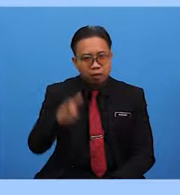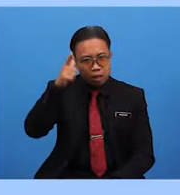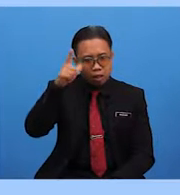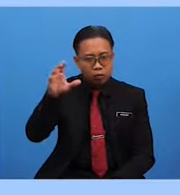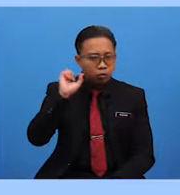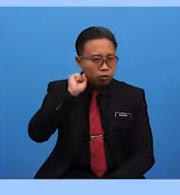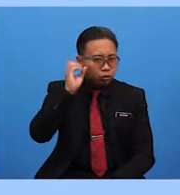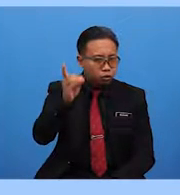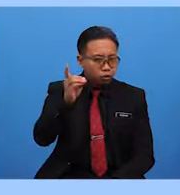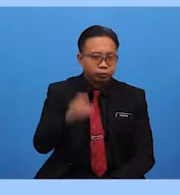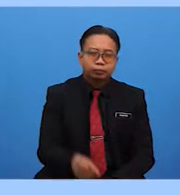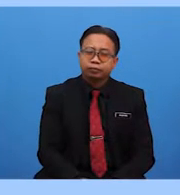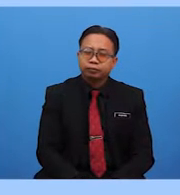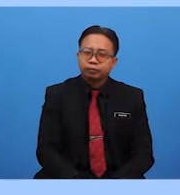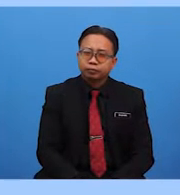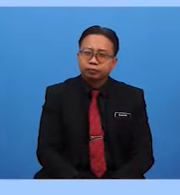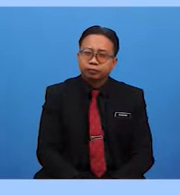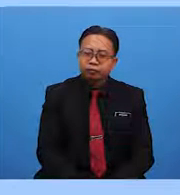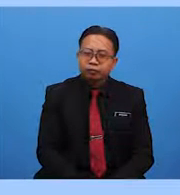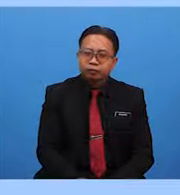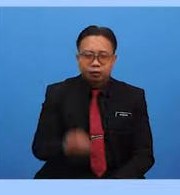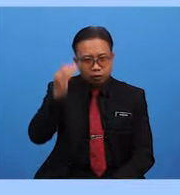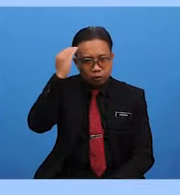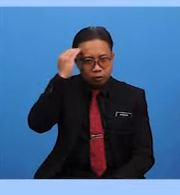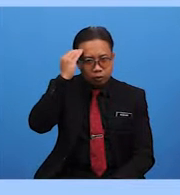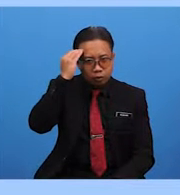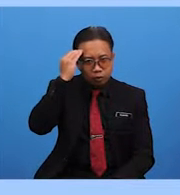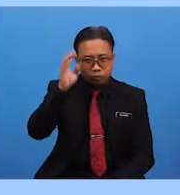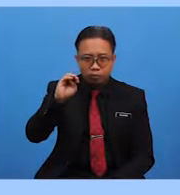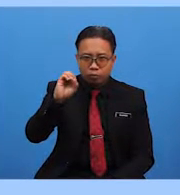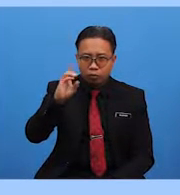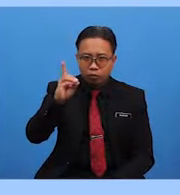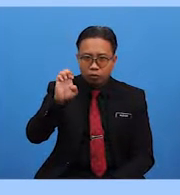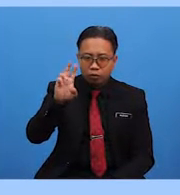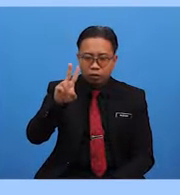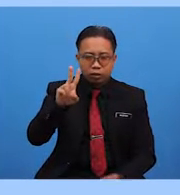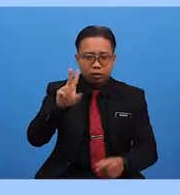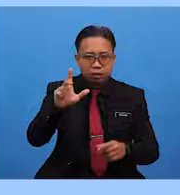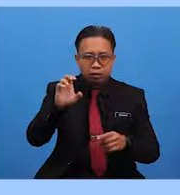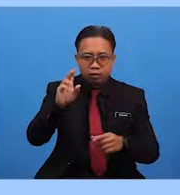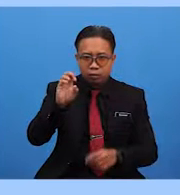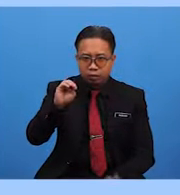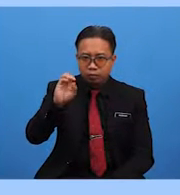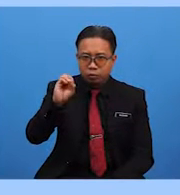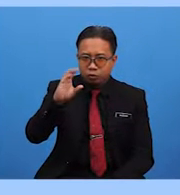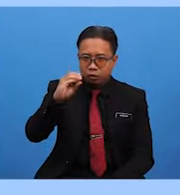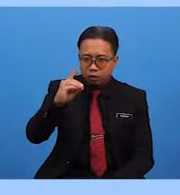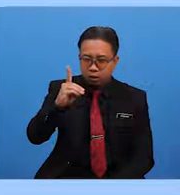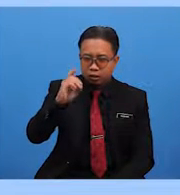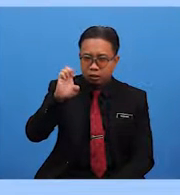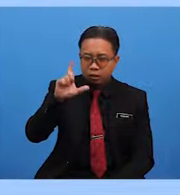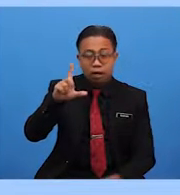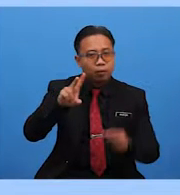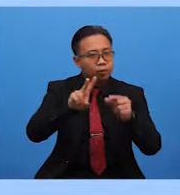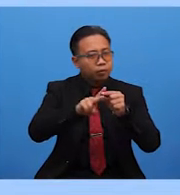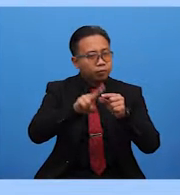the word should. This is also known as a modal verb. We use this word to recommend